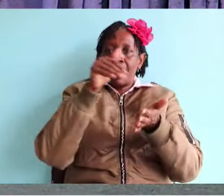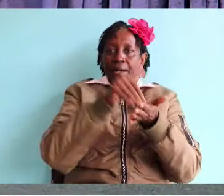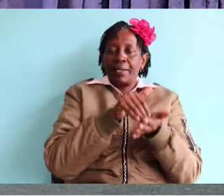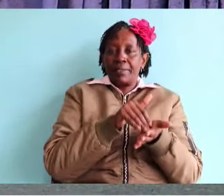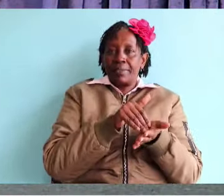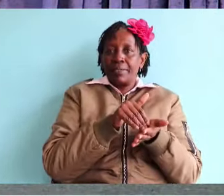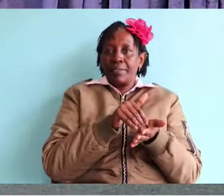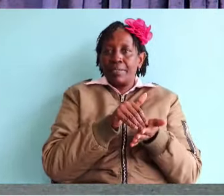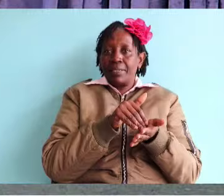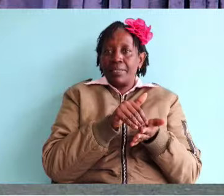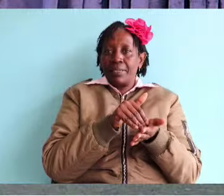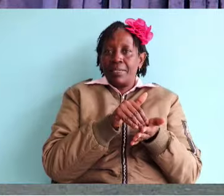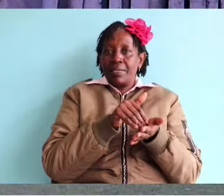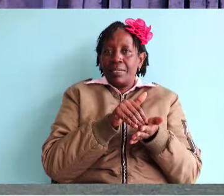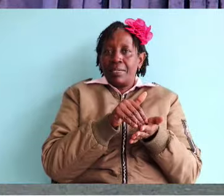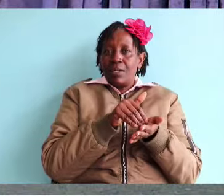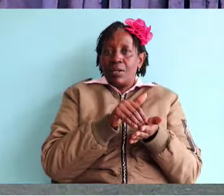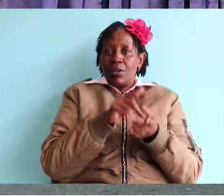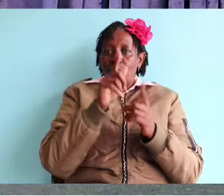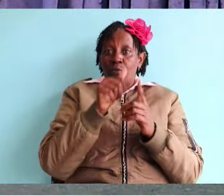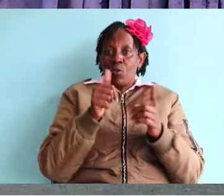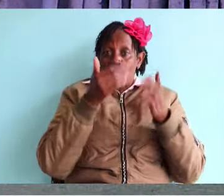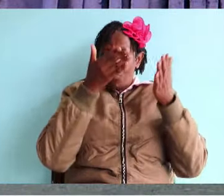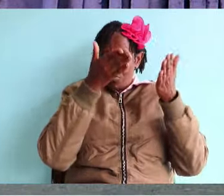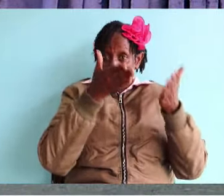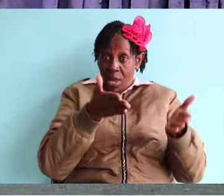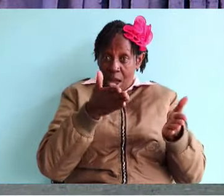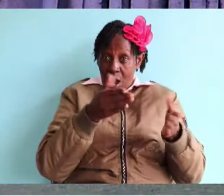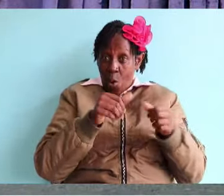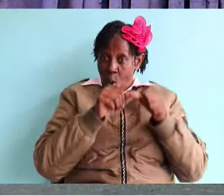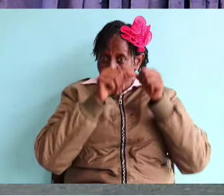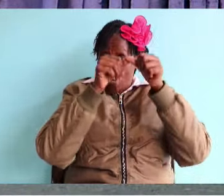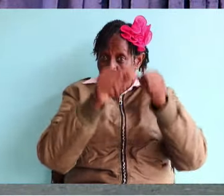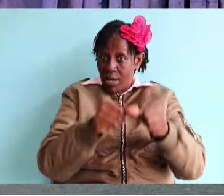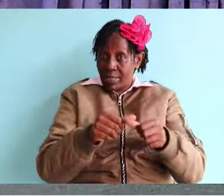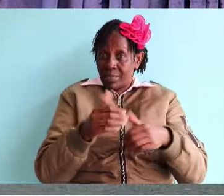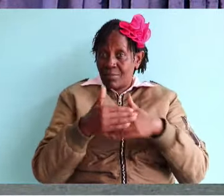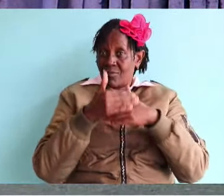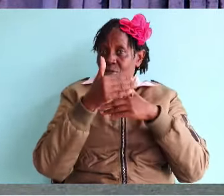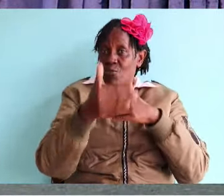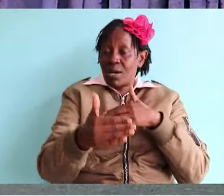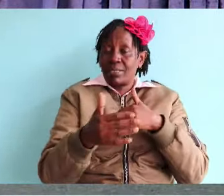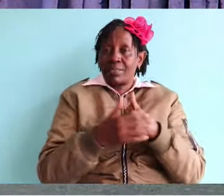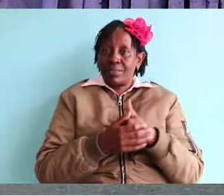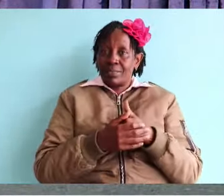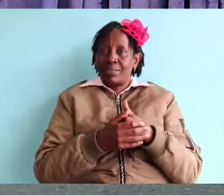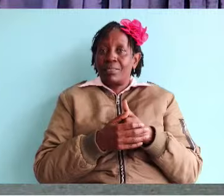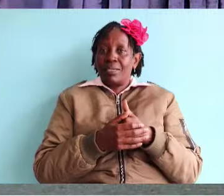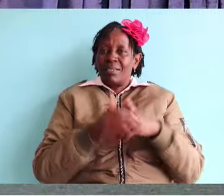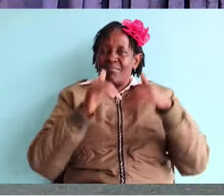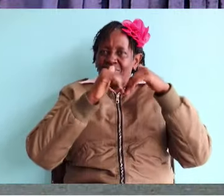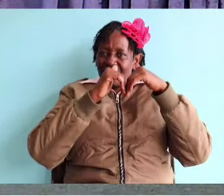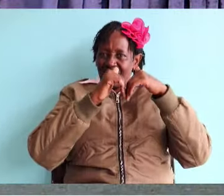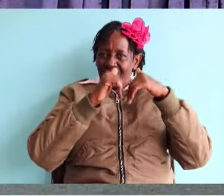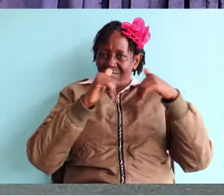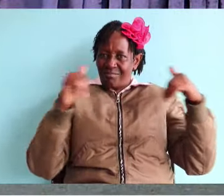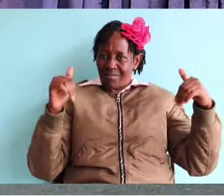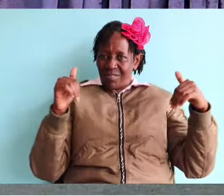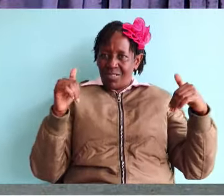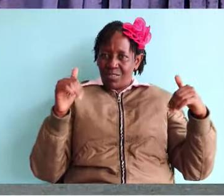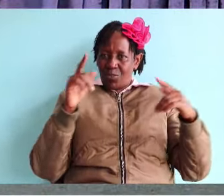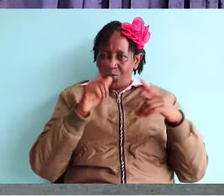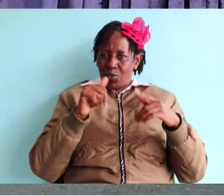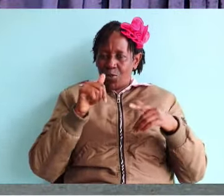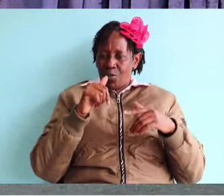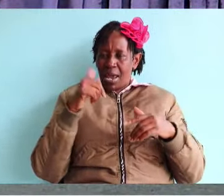he actually from there on, and if you read, you'll see, he actually disengages from any kind